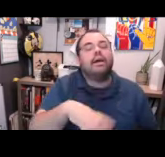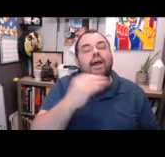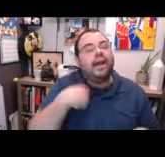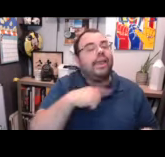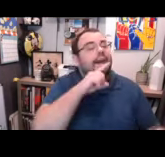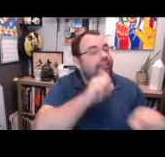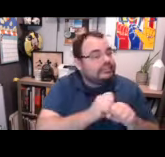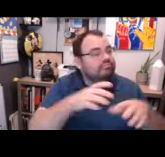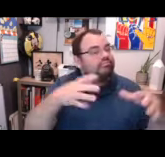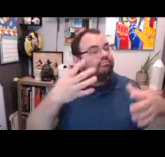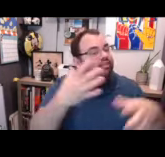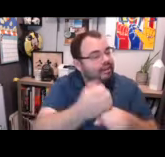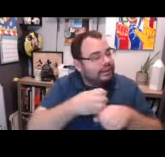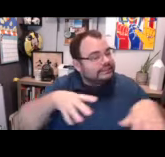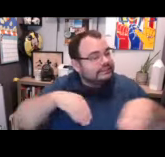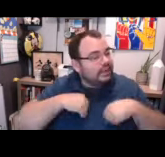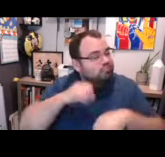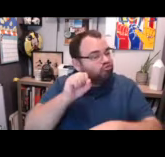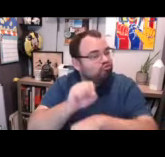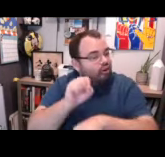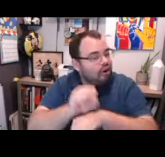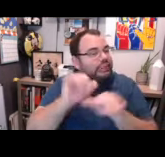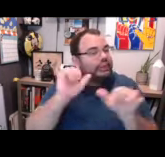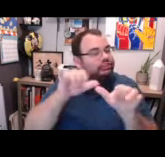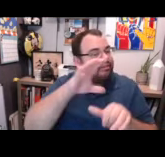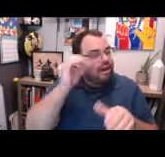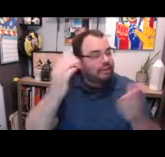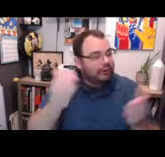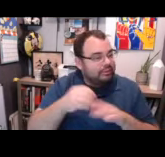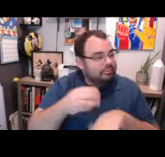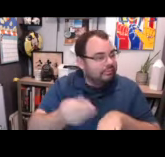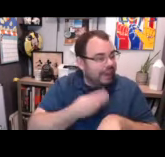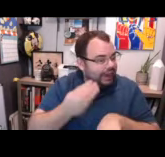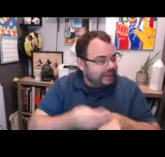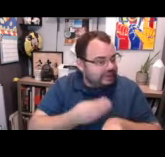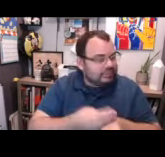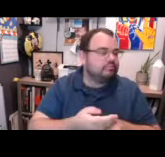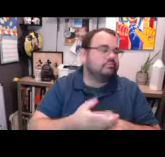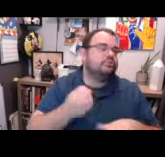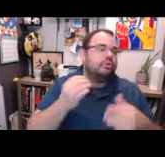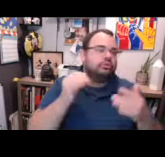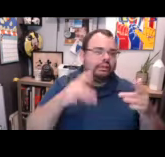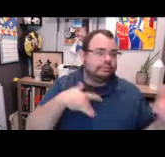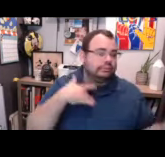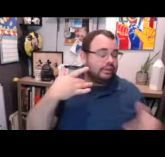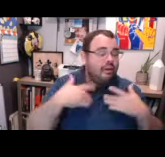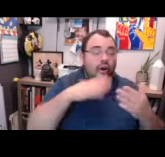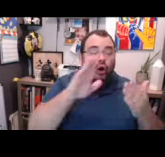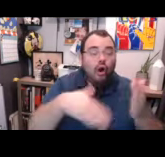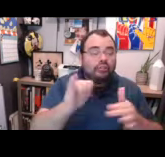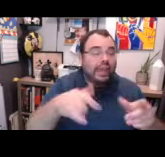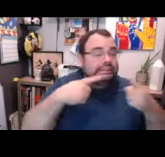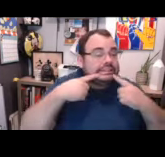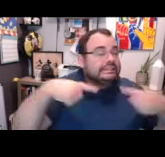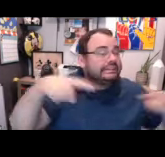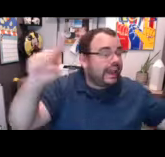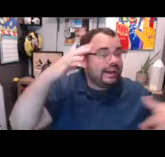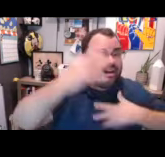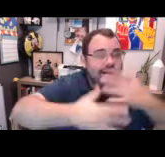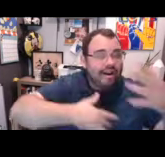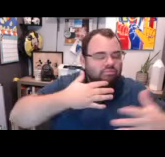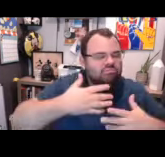go there, I'll be there taking classes. And I did recently get accepted into a job of civil